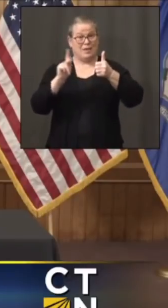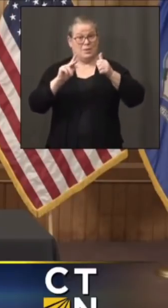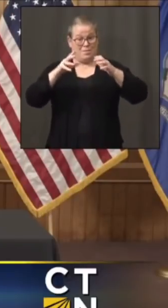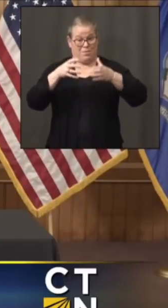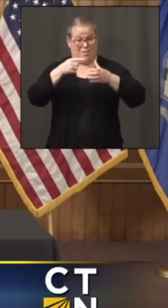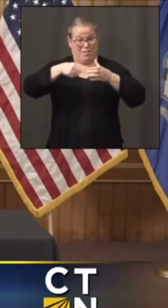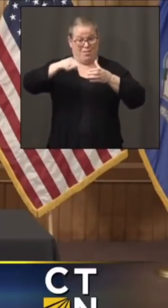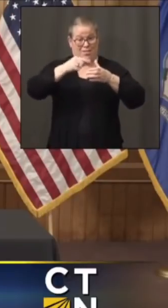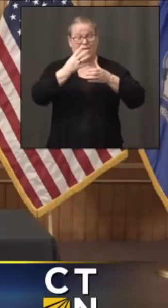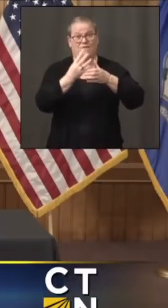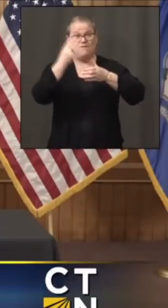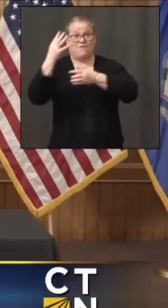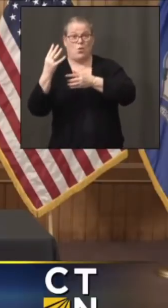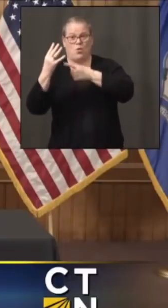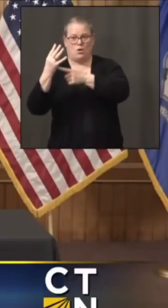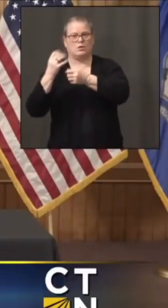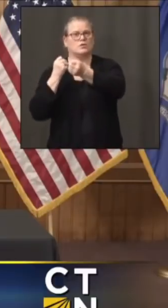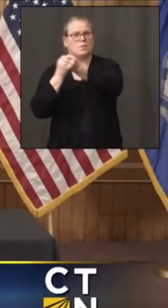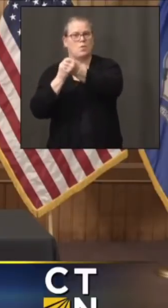the election's over?